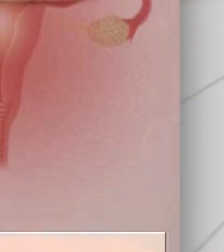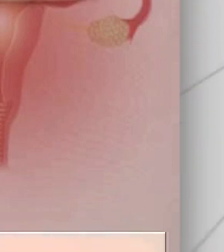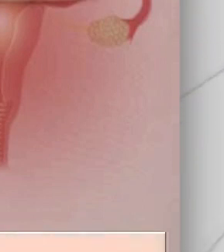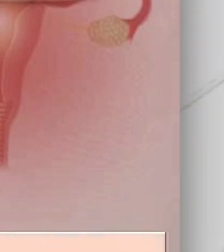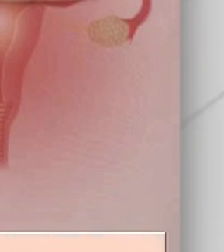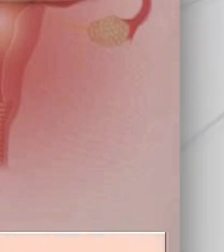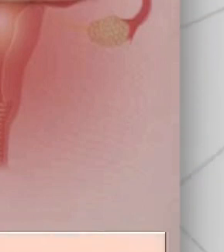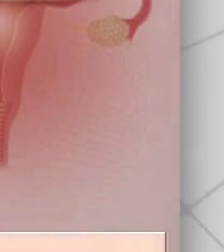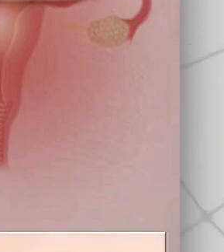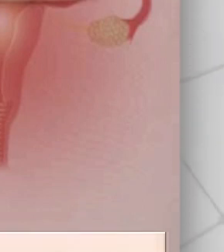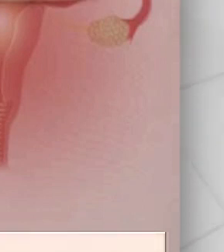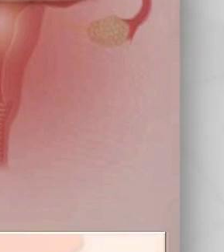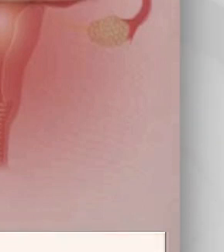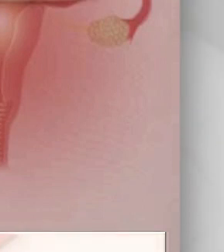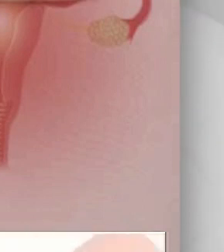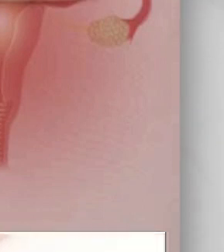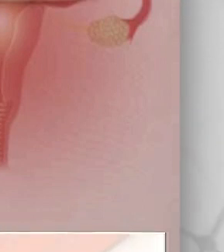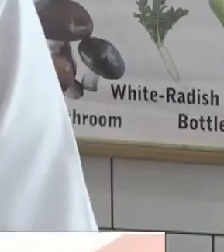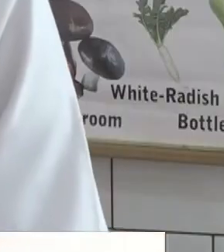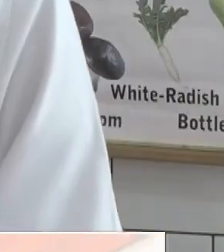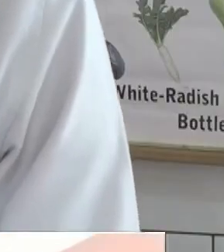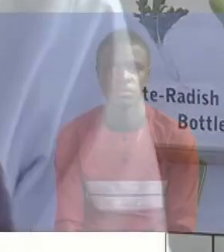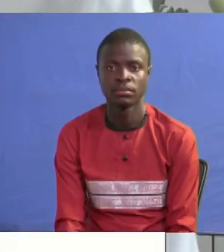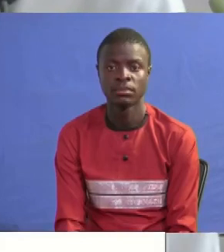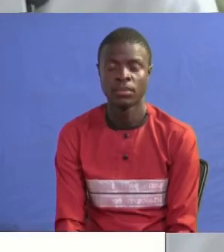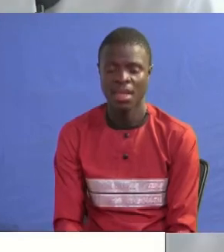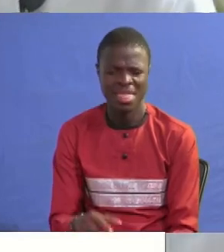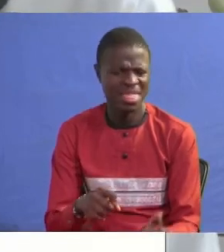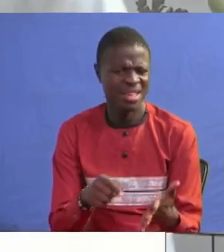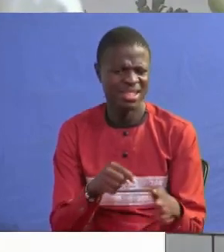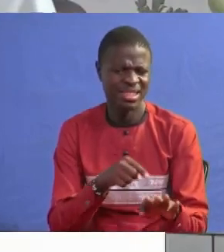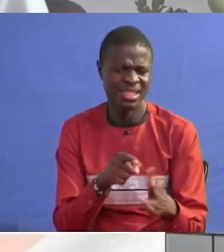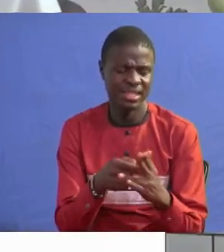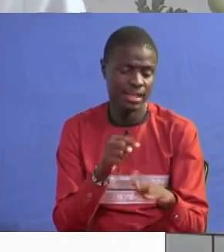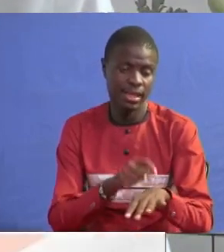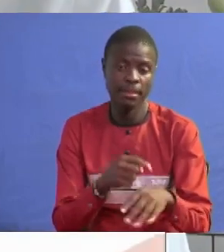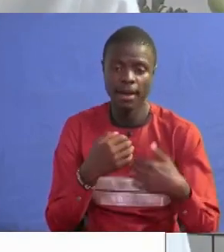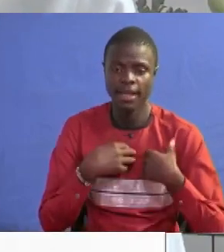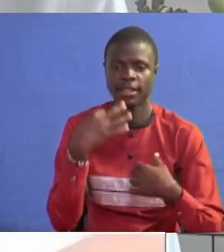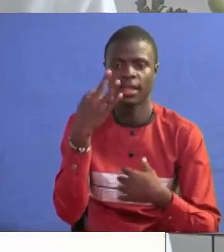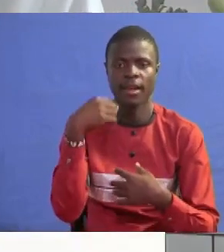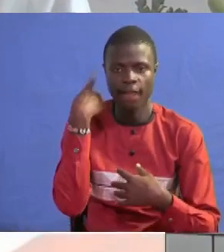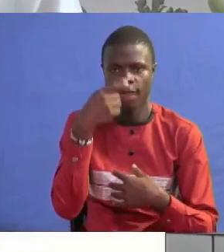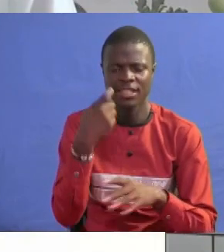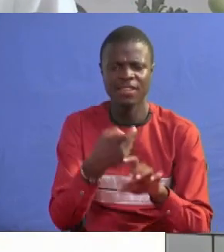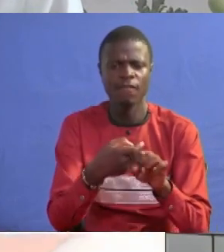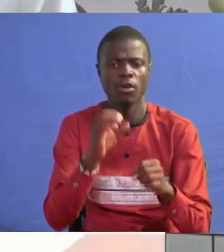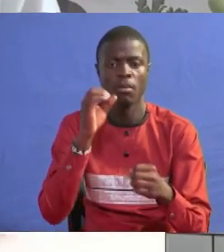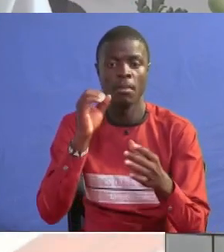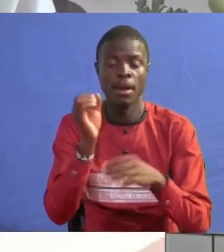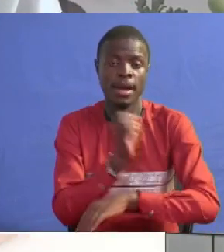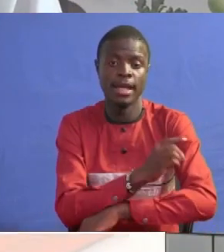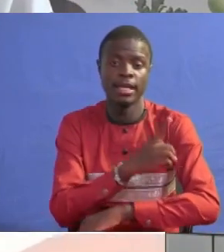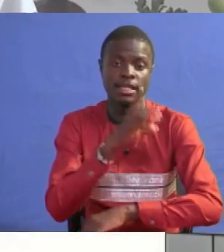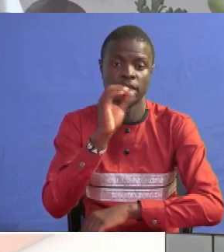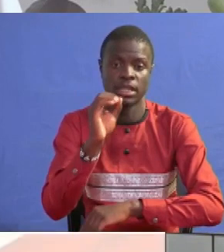ya luteal inayosababisha kuanza kwa hedhi. The menstrual period has 3 phases. From the day 0 to day 10, normally